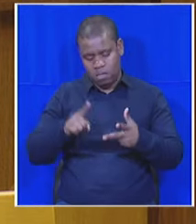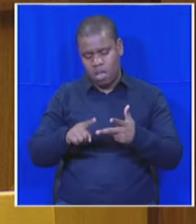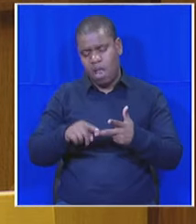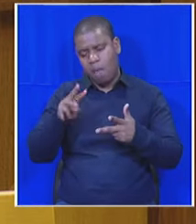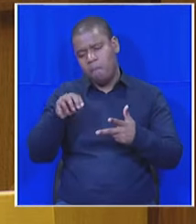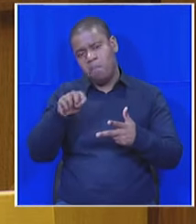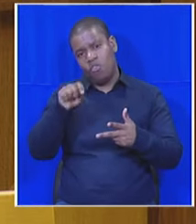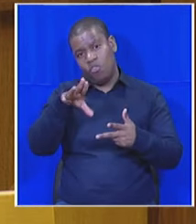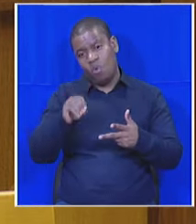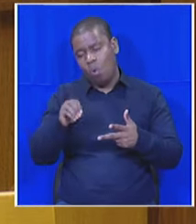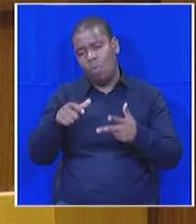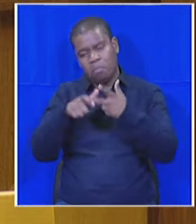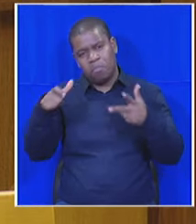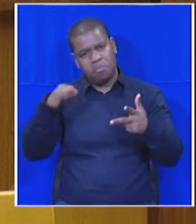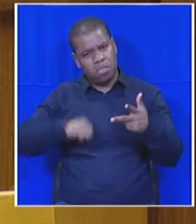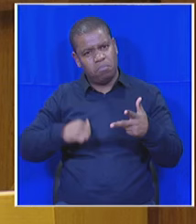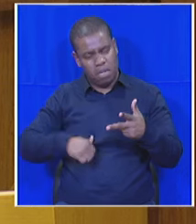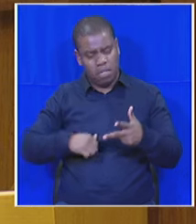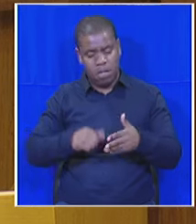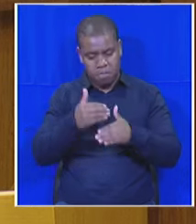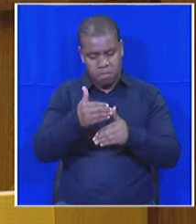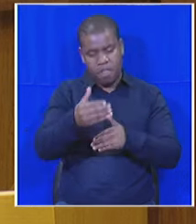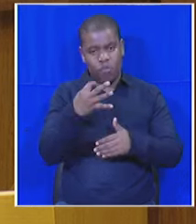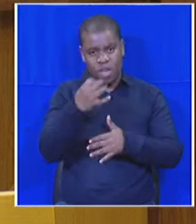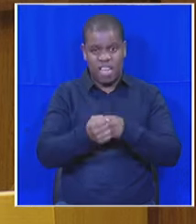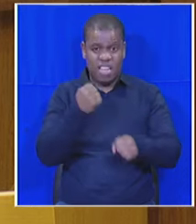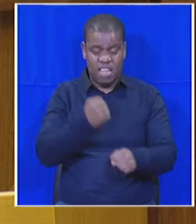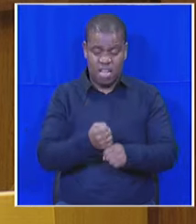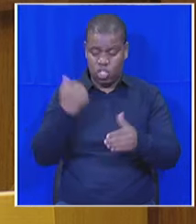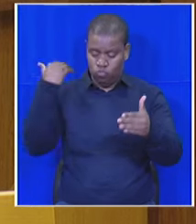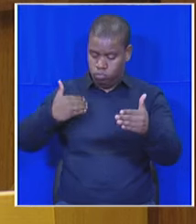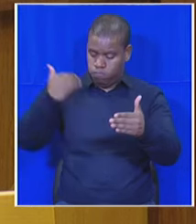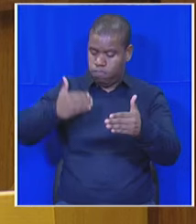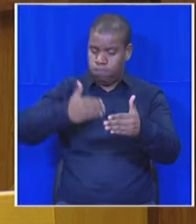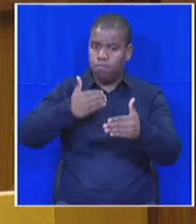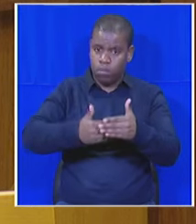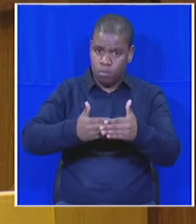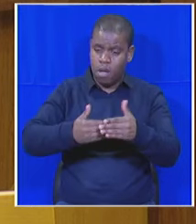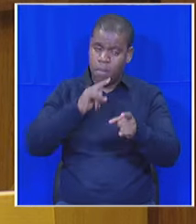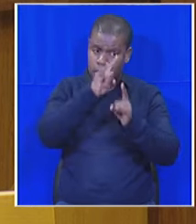iminyaka 3 ilandelelana apha kule dolophu kuthiwa liKapa